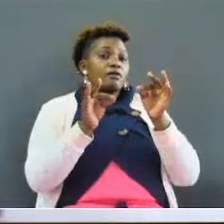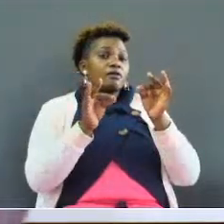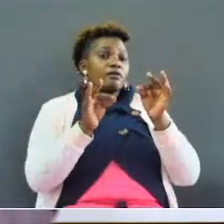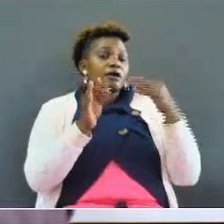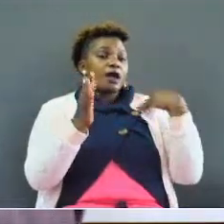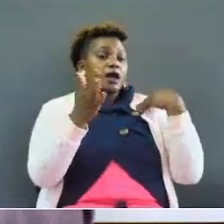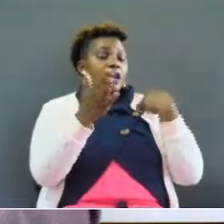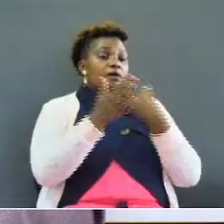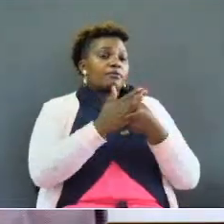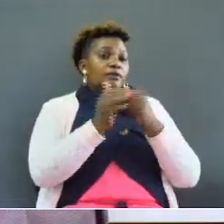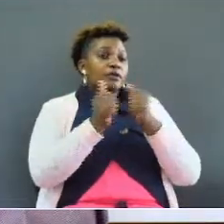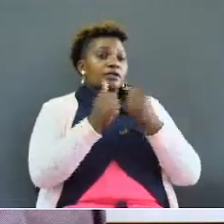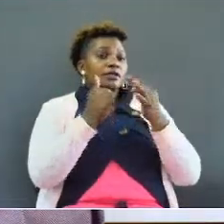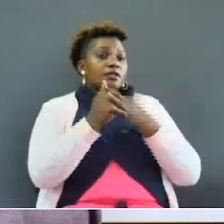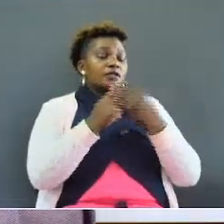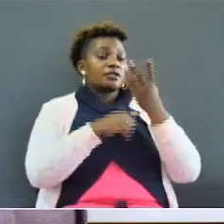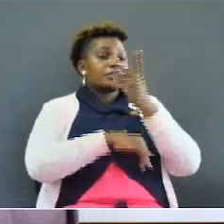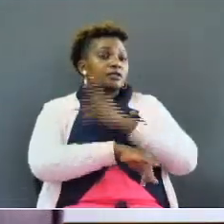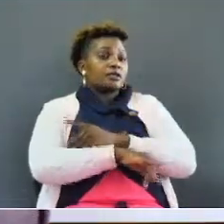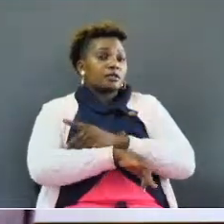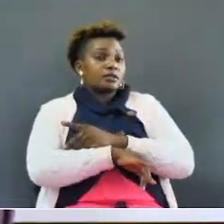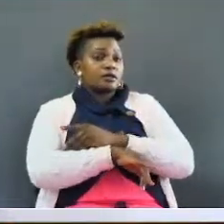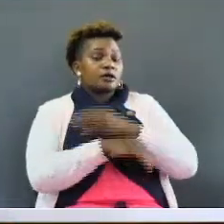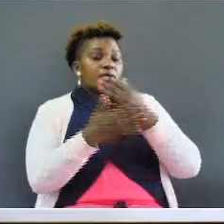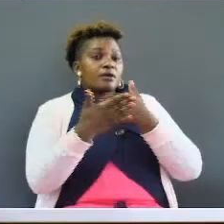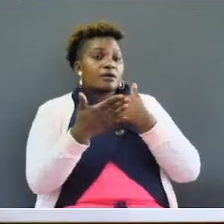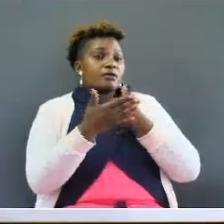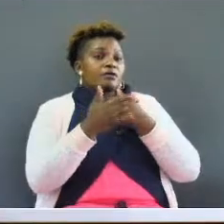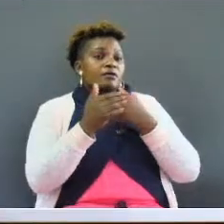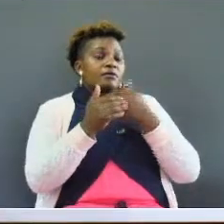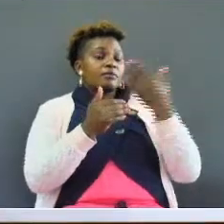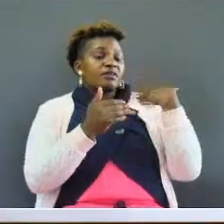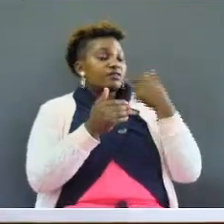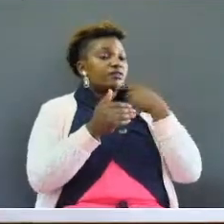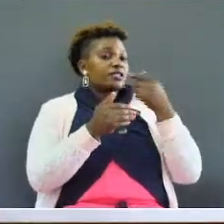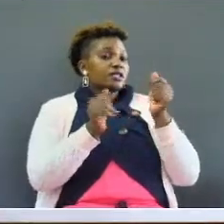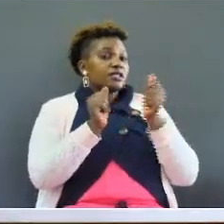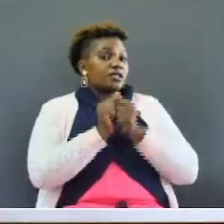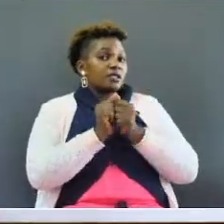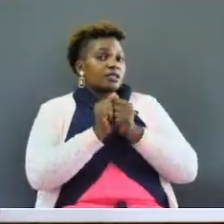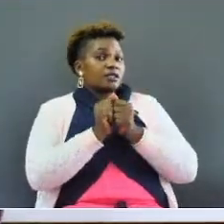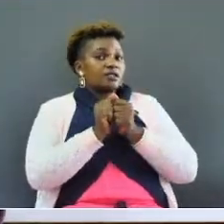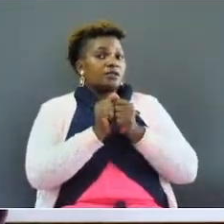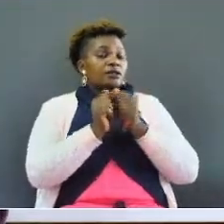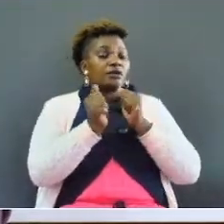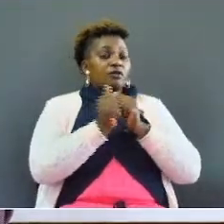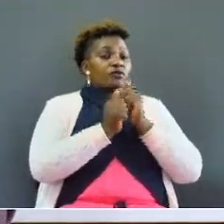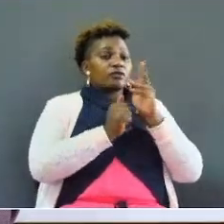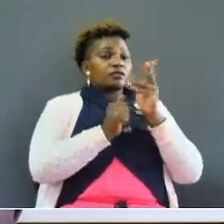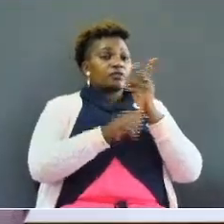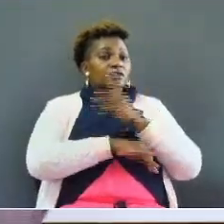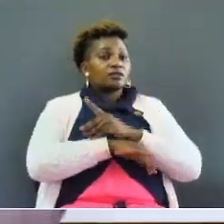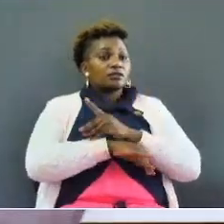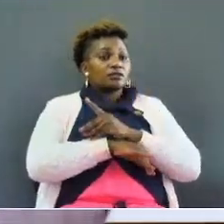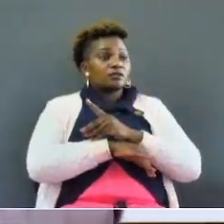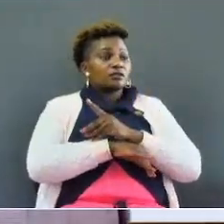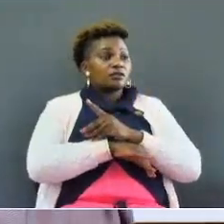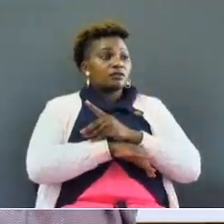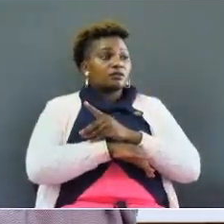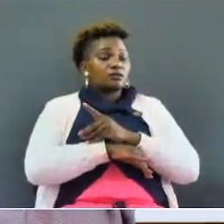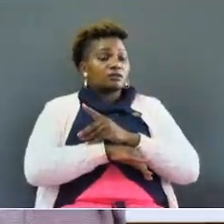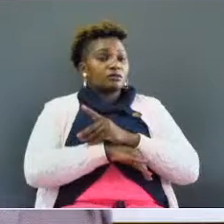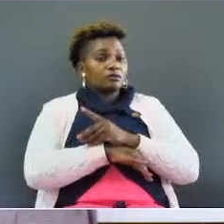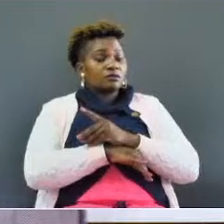up to 18 days. Before we were saying 10 to 14 days, you are